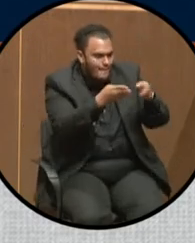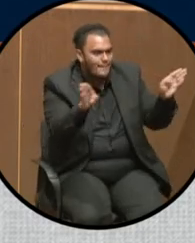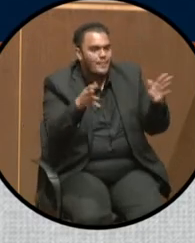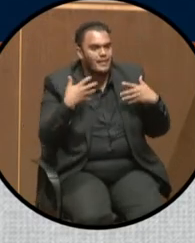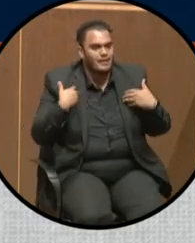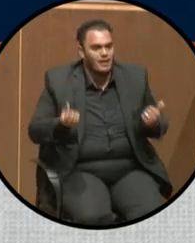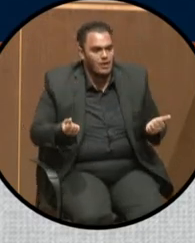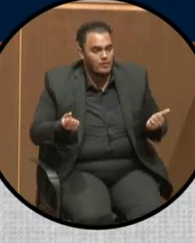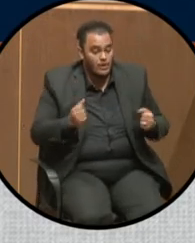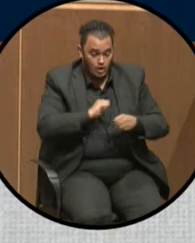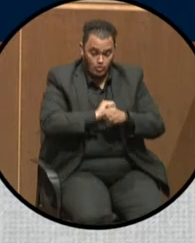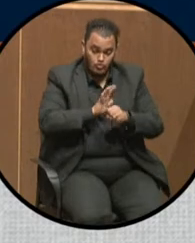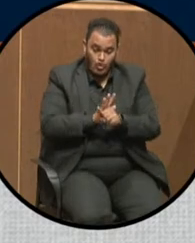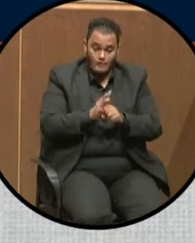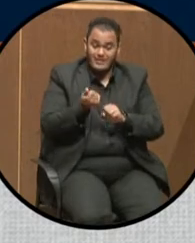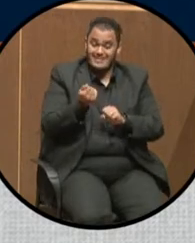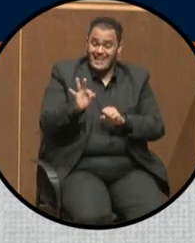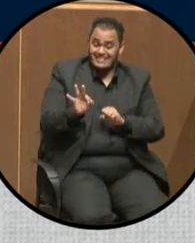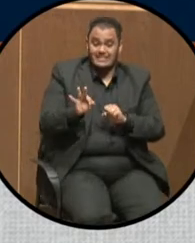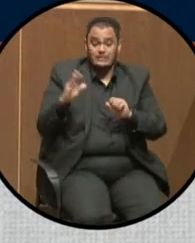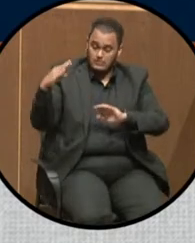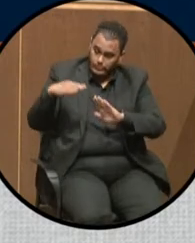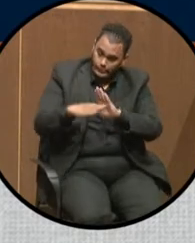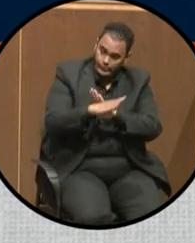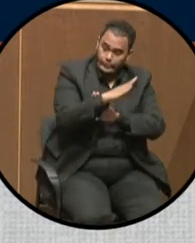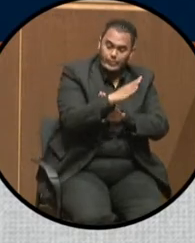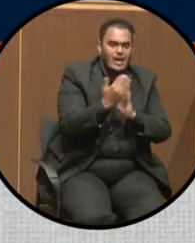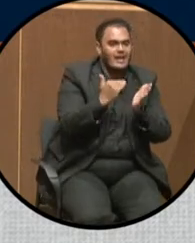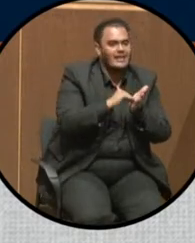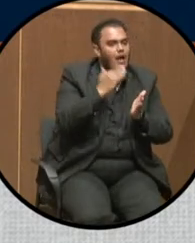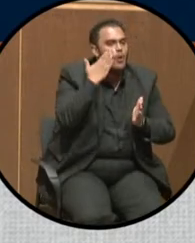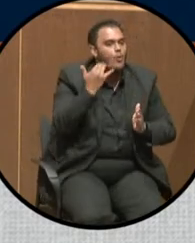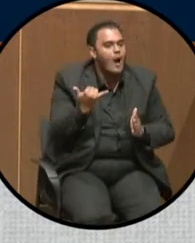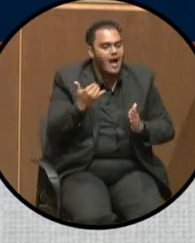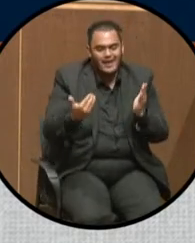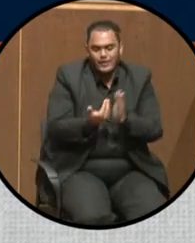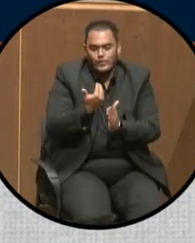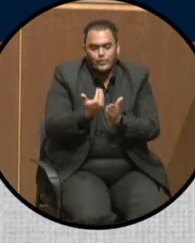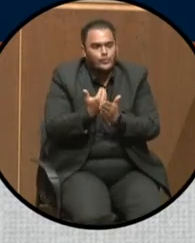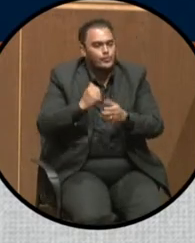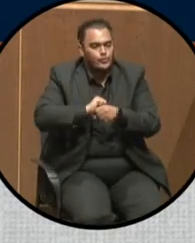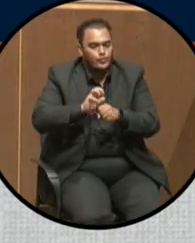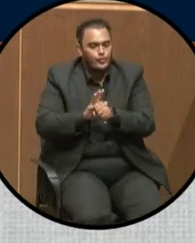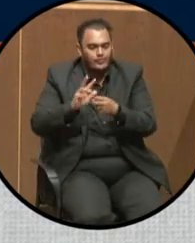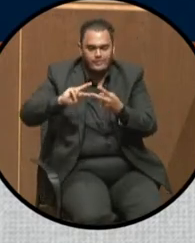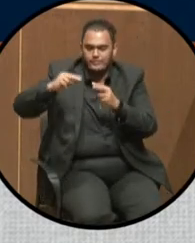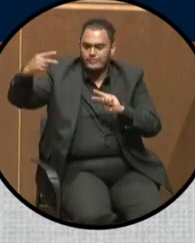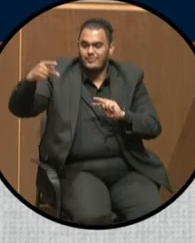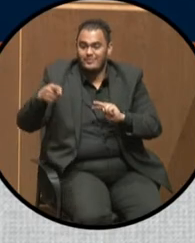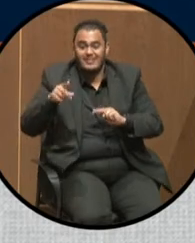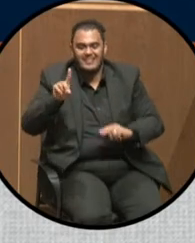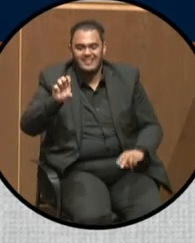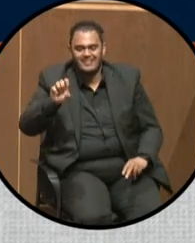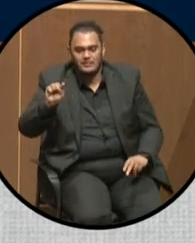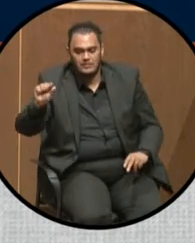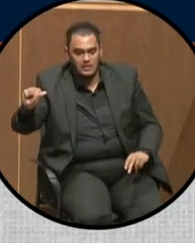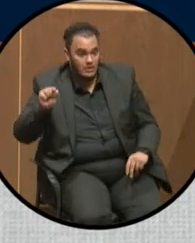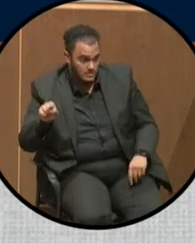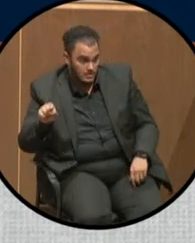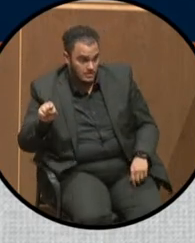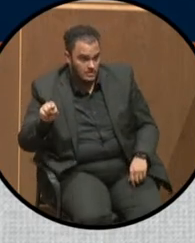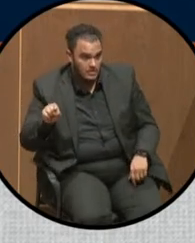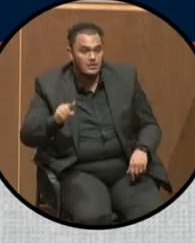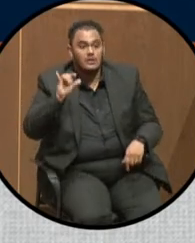weeks, namely because of the Delta variant. The infectivity rate in Orlando is increasing, and I fear we are approaching a dense